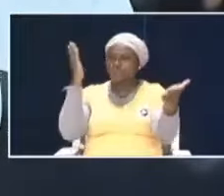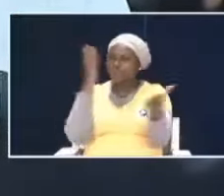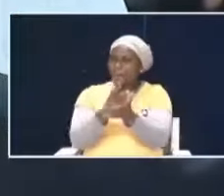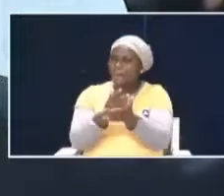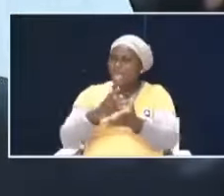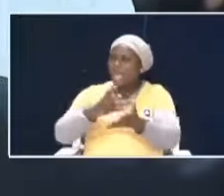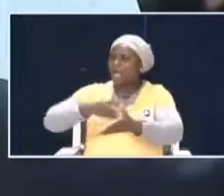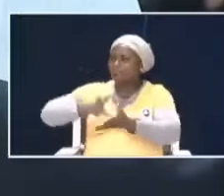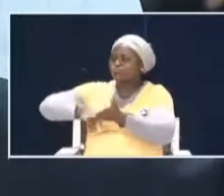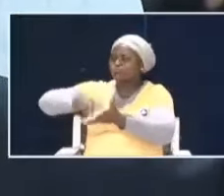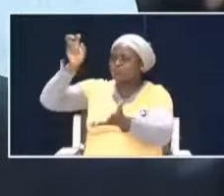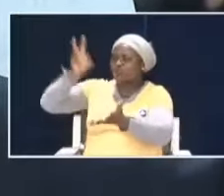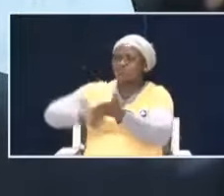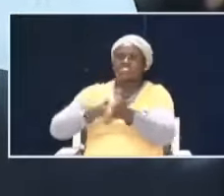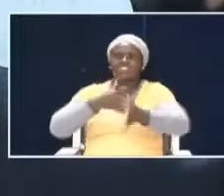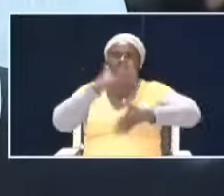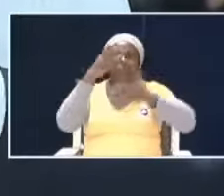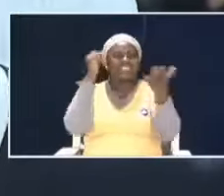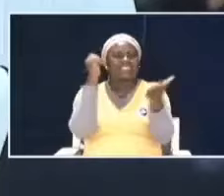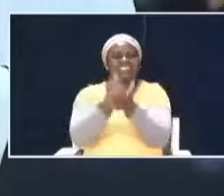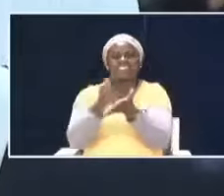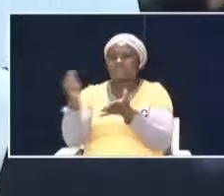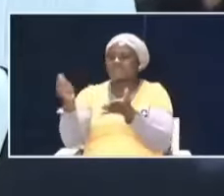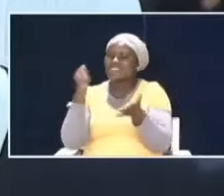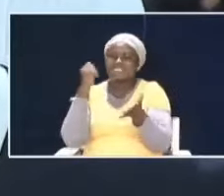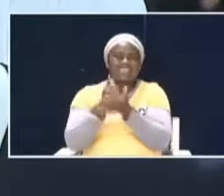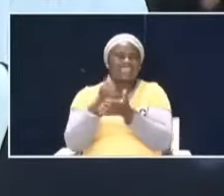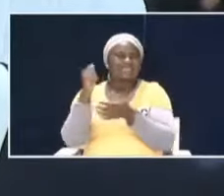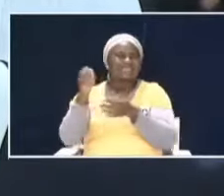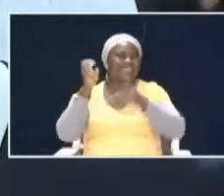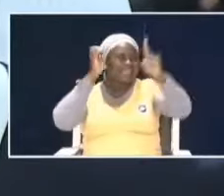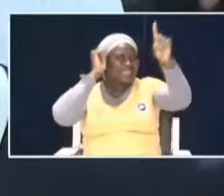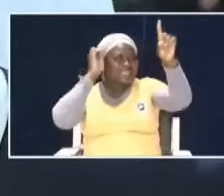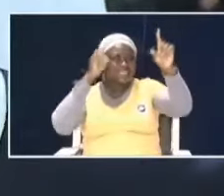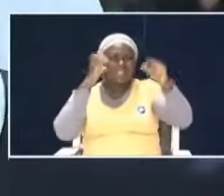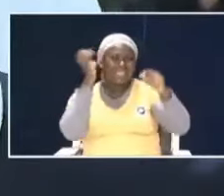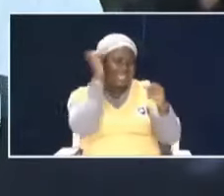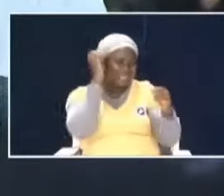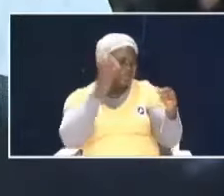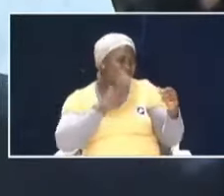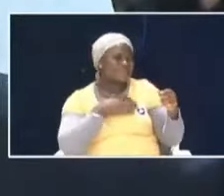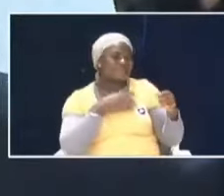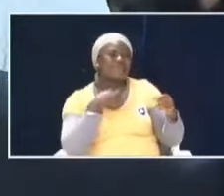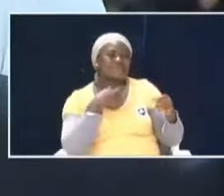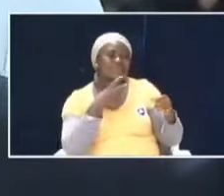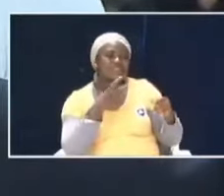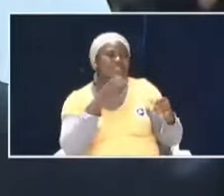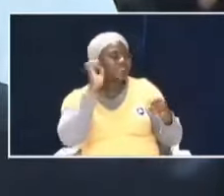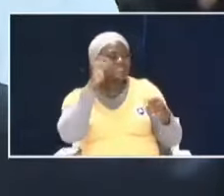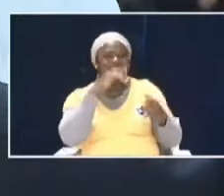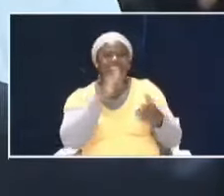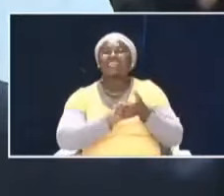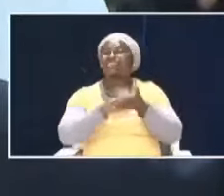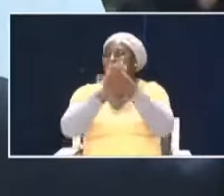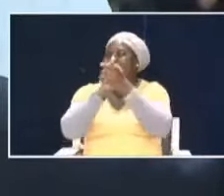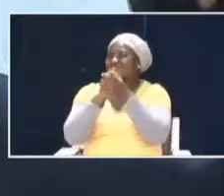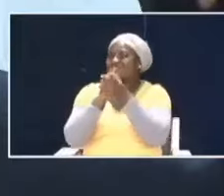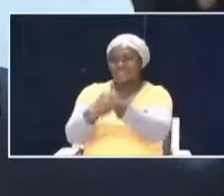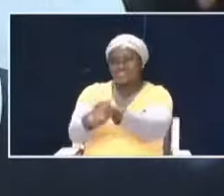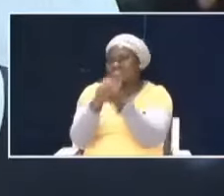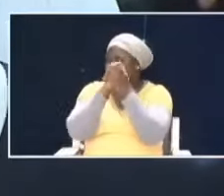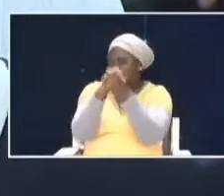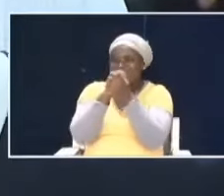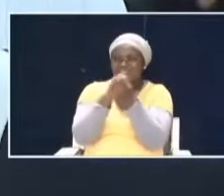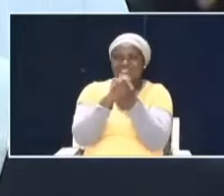amen, amen. He heard my voice and he said, congratulations. He said it two times, congratulations,